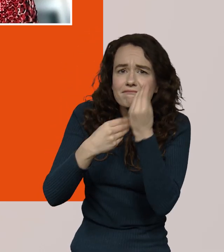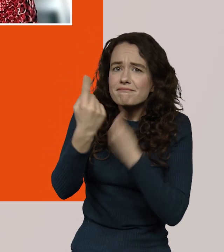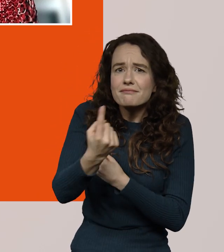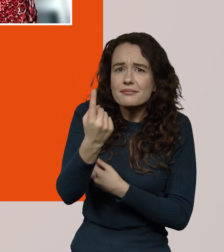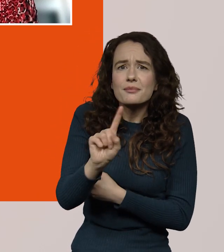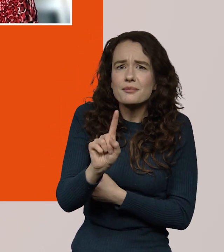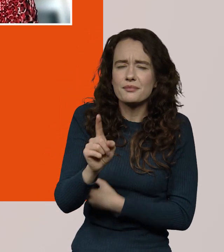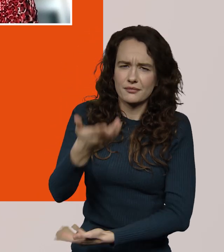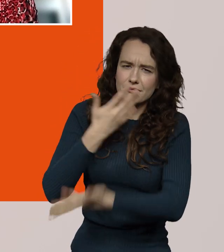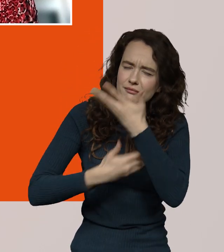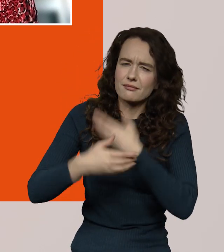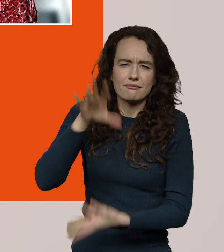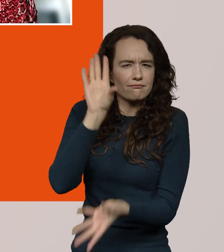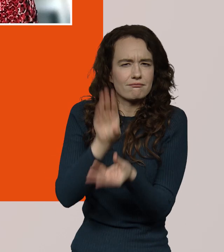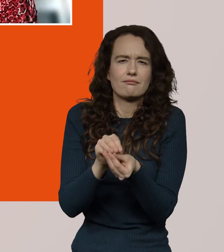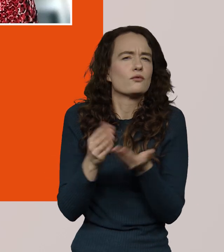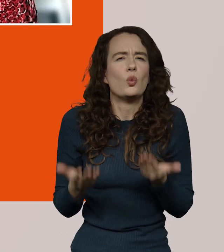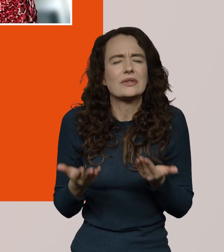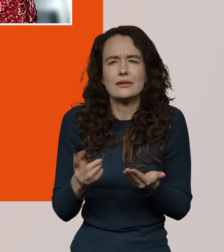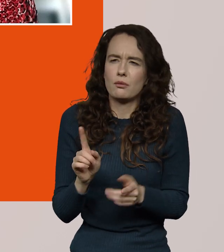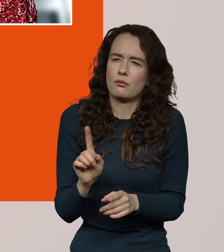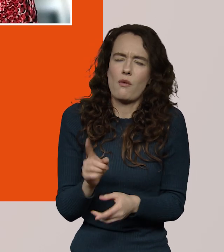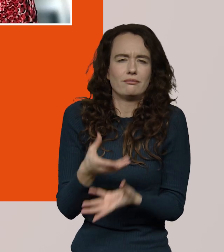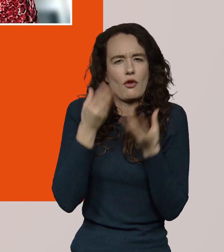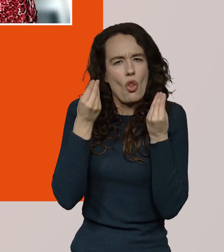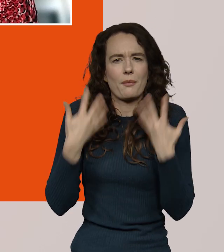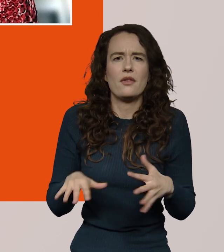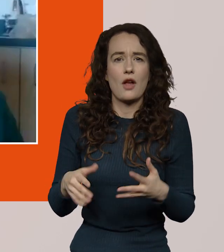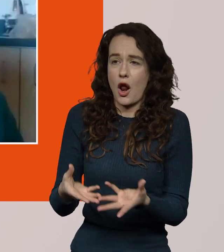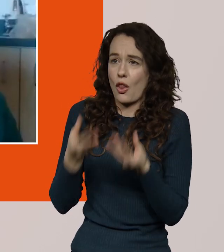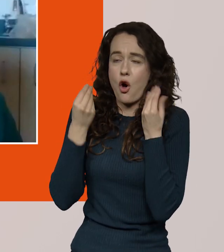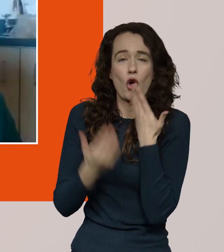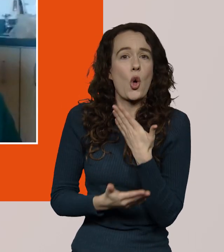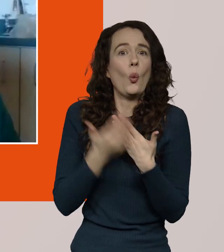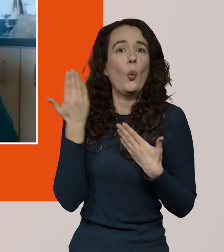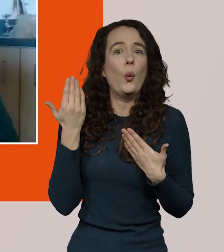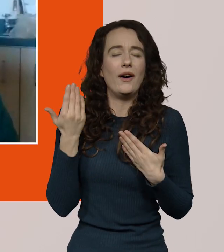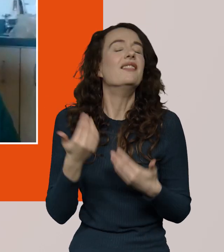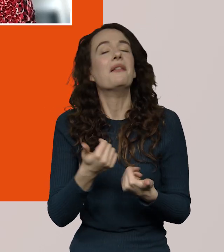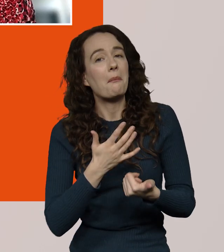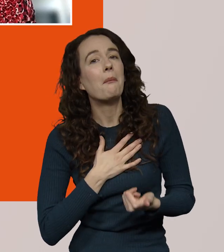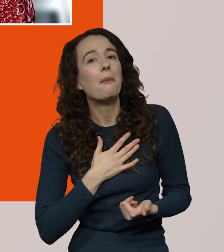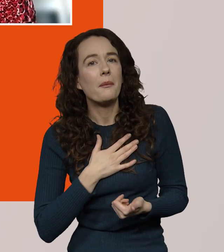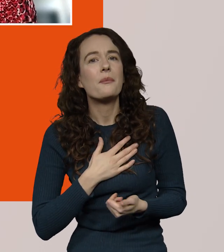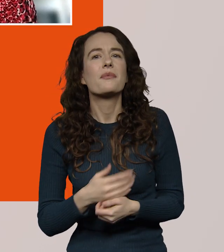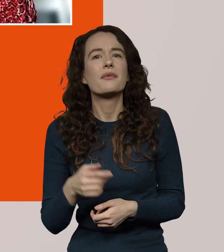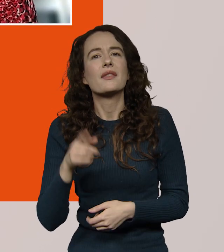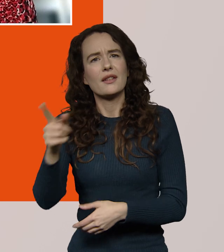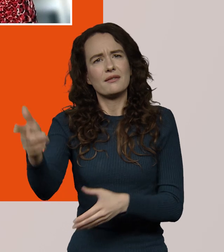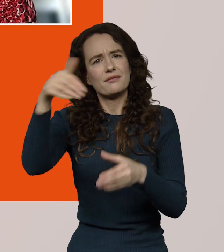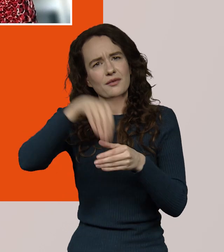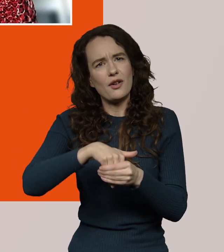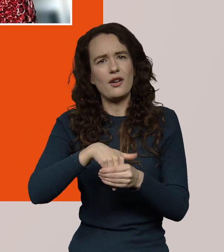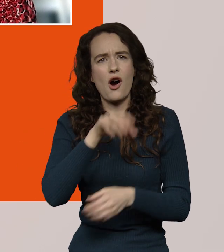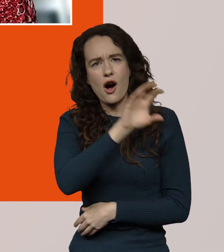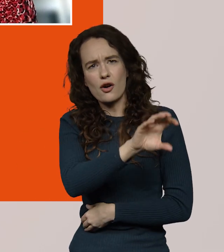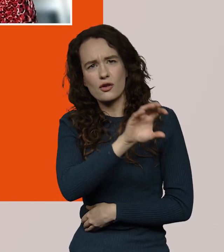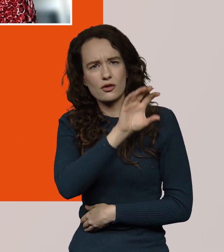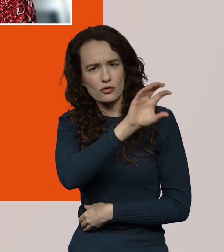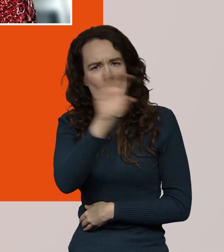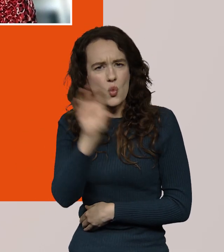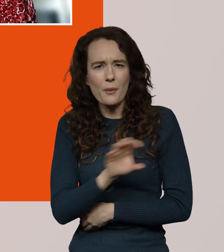Presenter competition opens, guess what, today, and is using the theme of Children's Mental Health Week. So BAFTA is